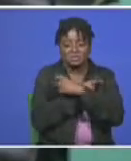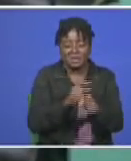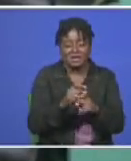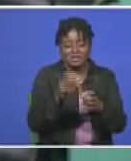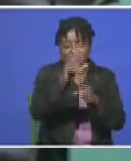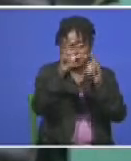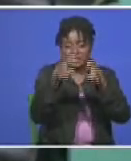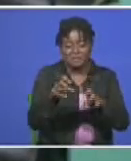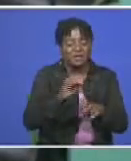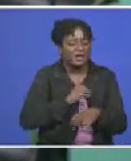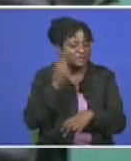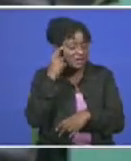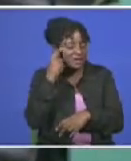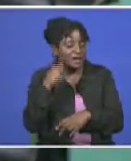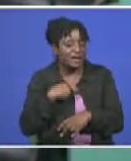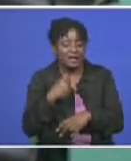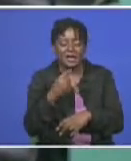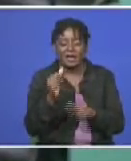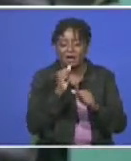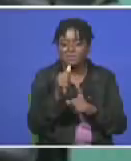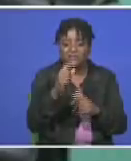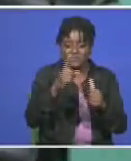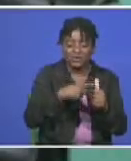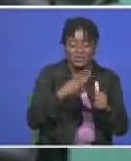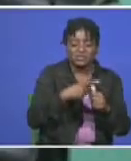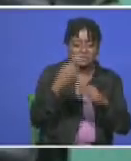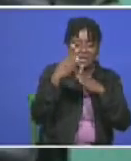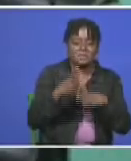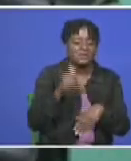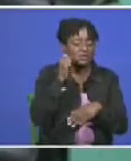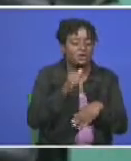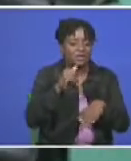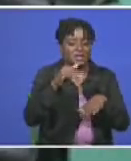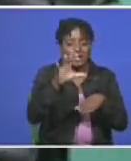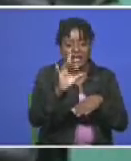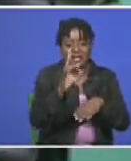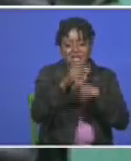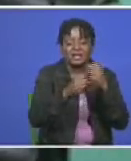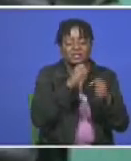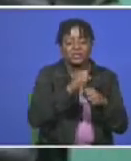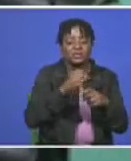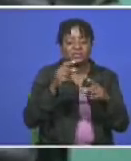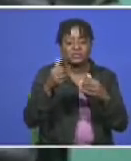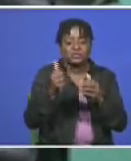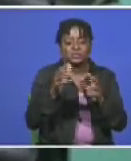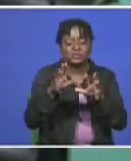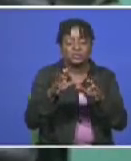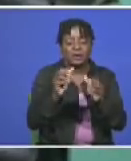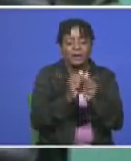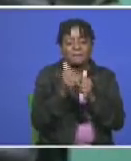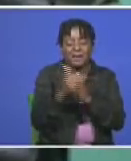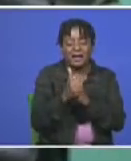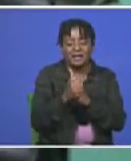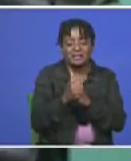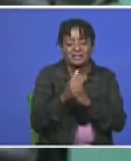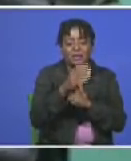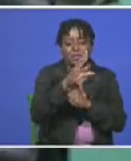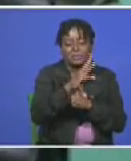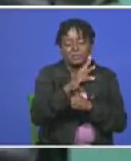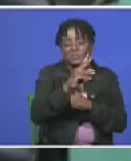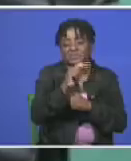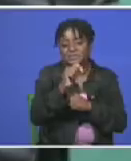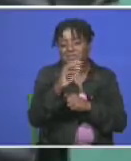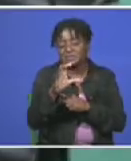Bahamian girl at 8 years old to pass their Mandarin YCT from China at the college at